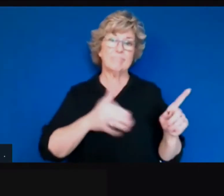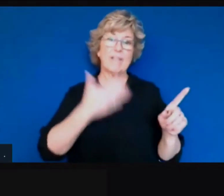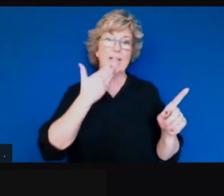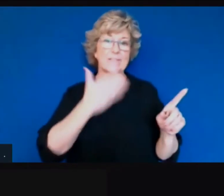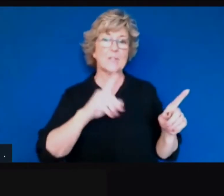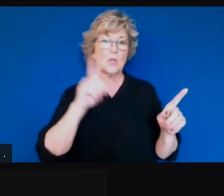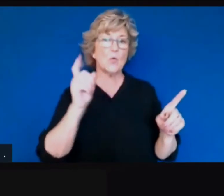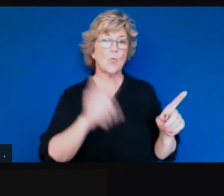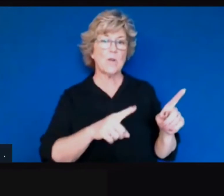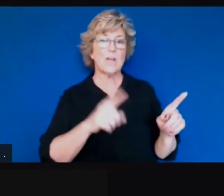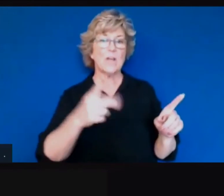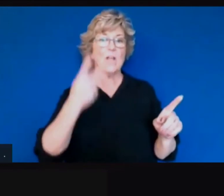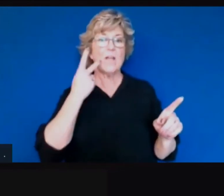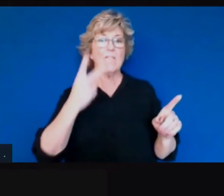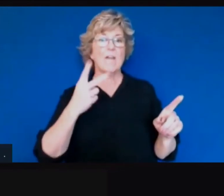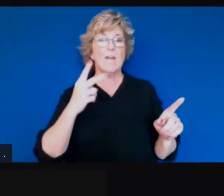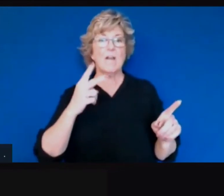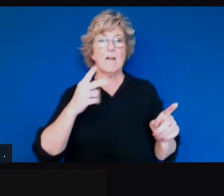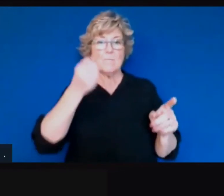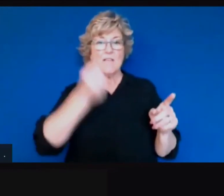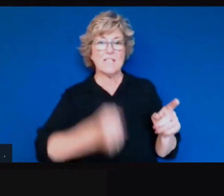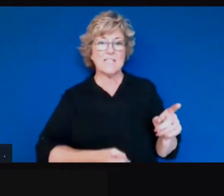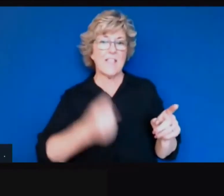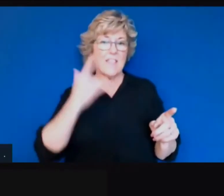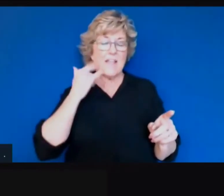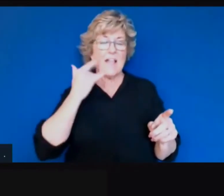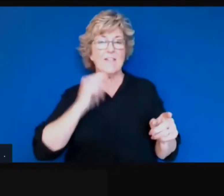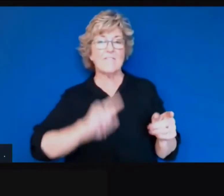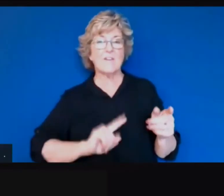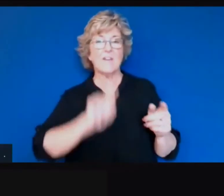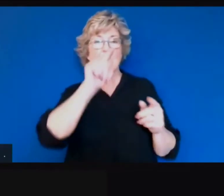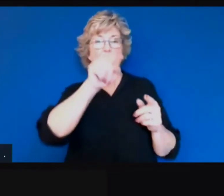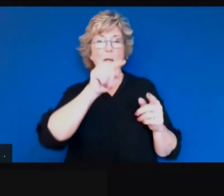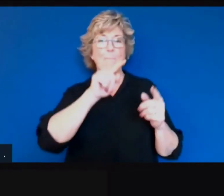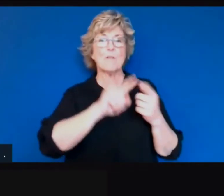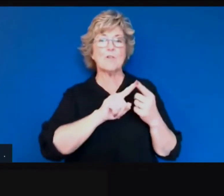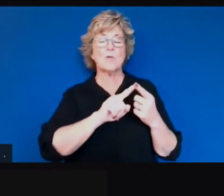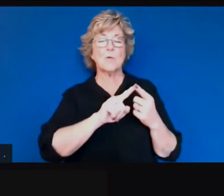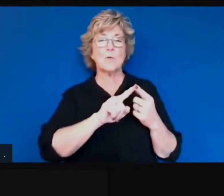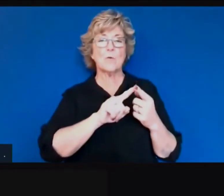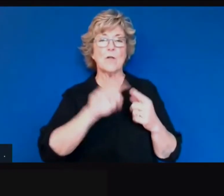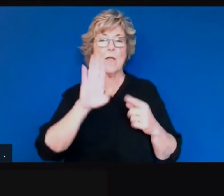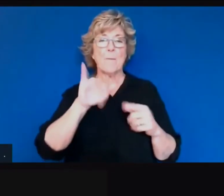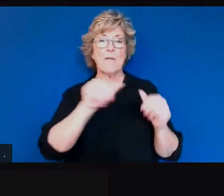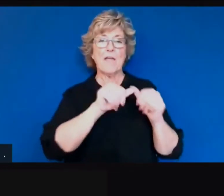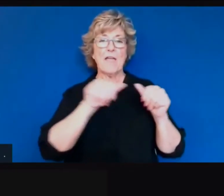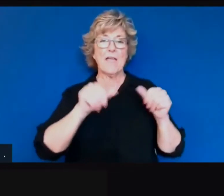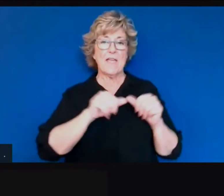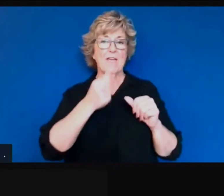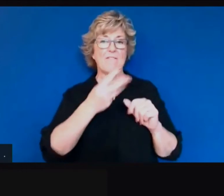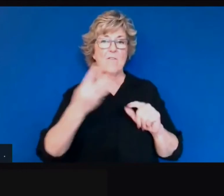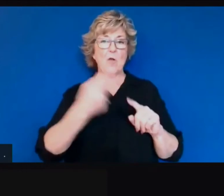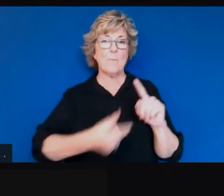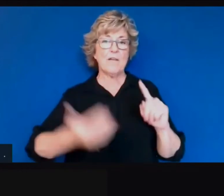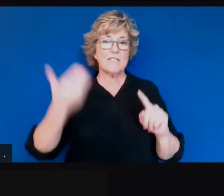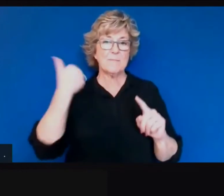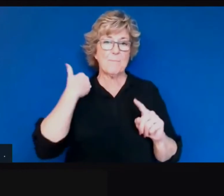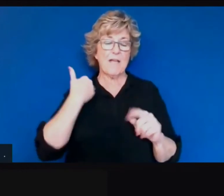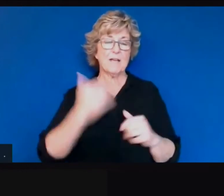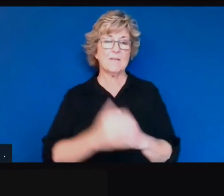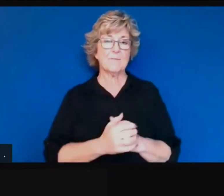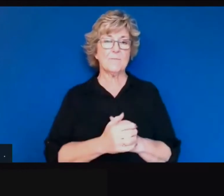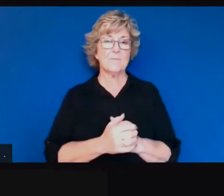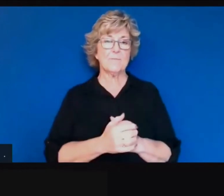the past. You saw from Imperial folks coming up the Bay Area to decompress that system a number of months back. But as it relates to how